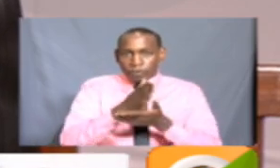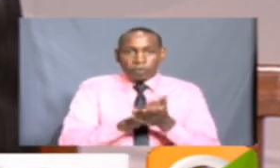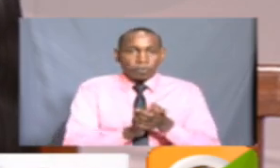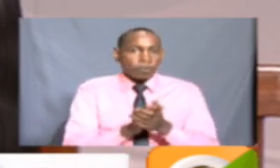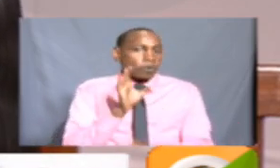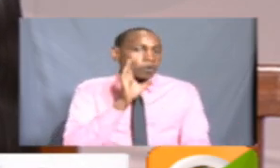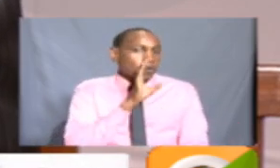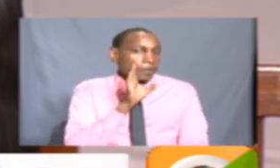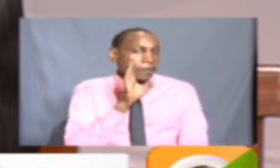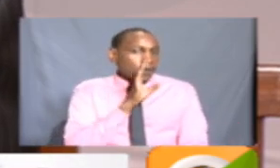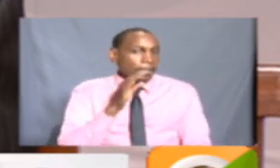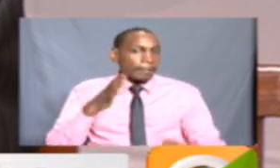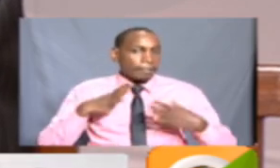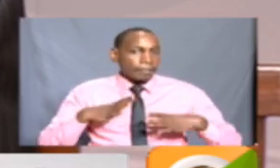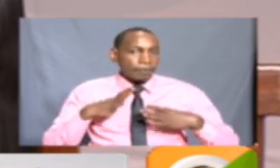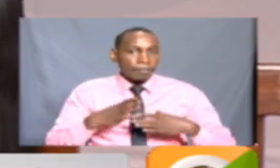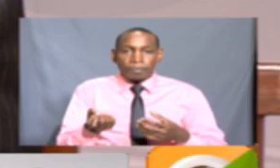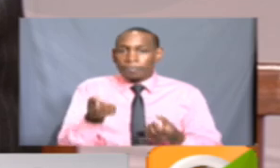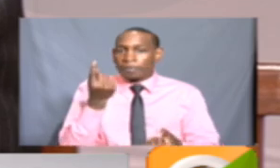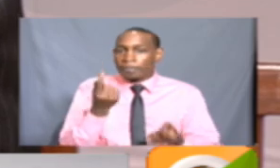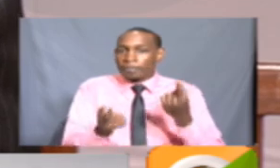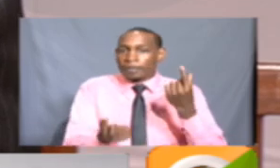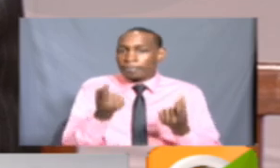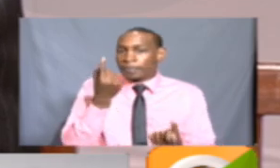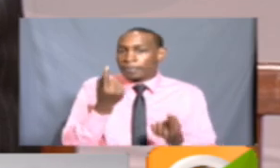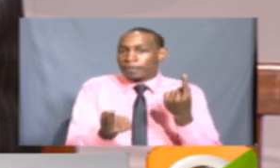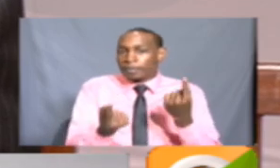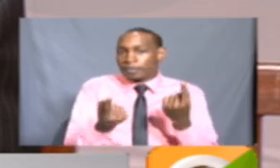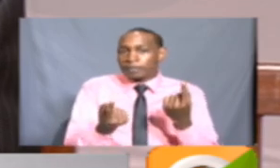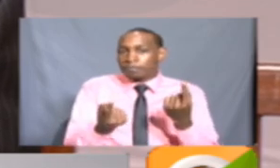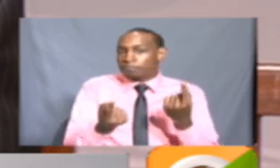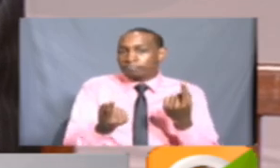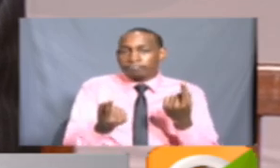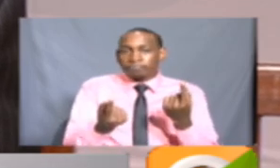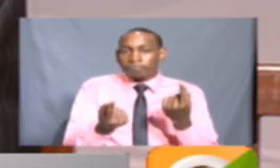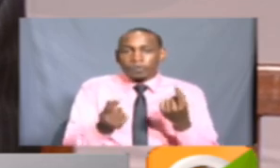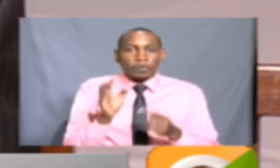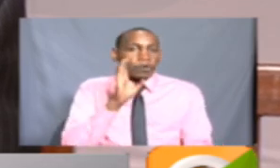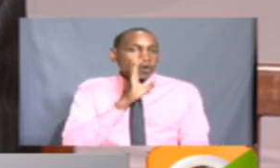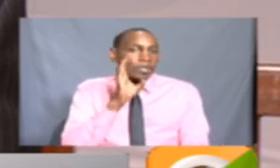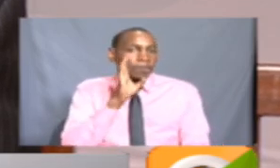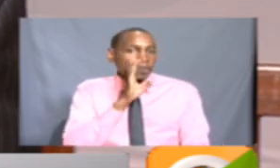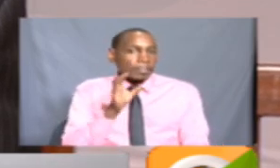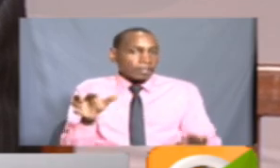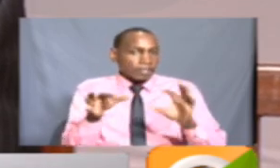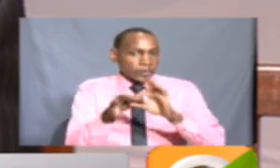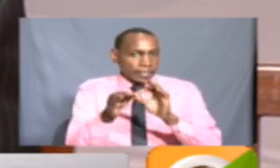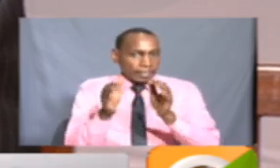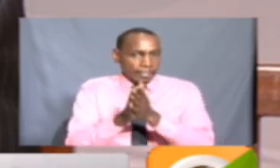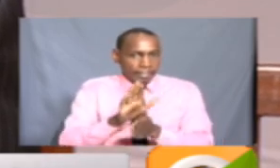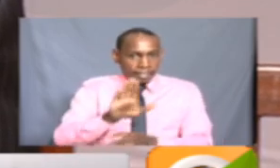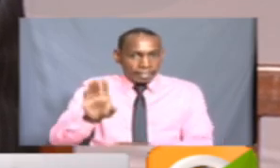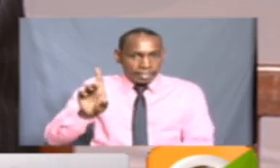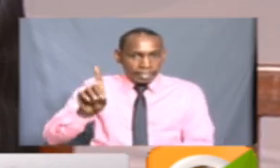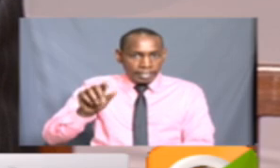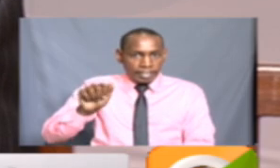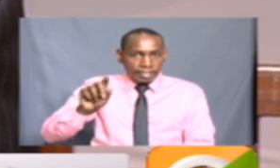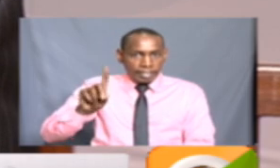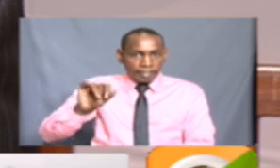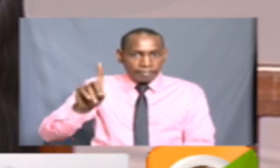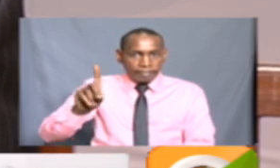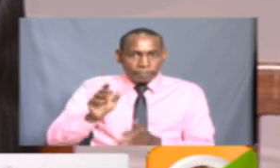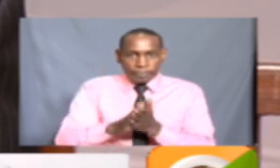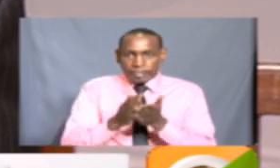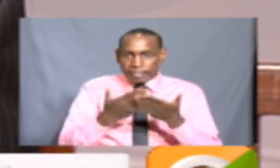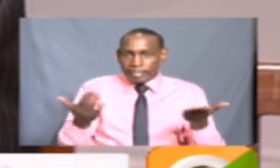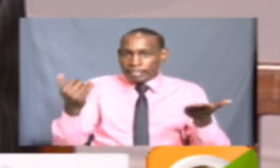propaganda. People brought up all manner of ridiculous things associating him with, among others, things